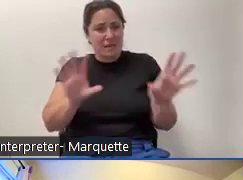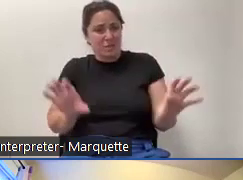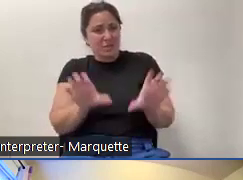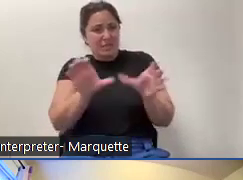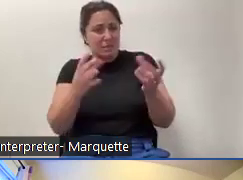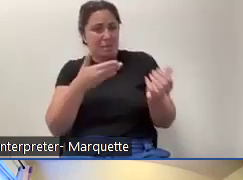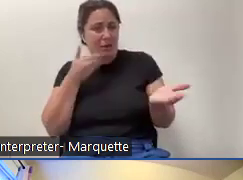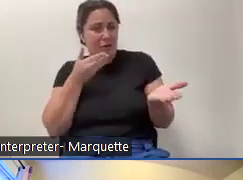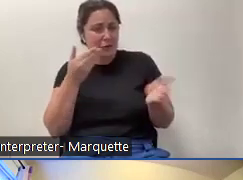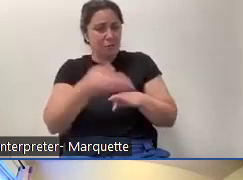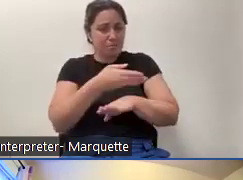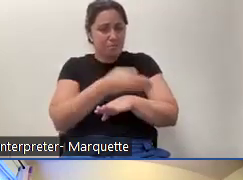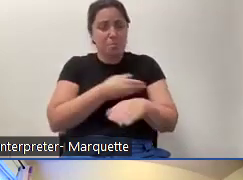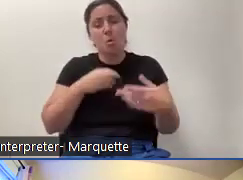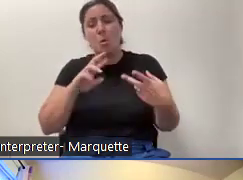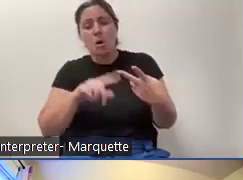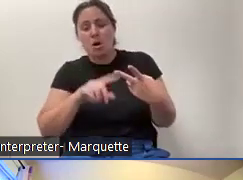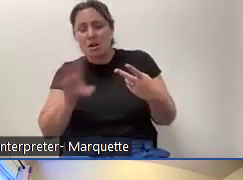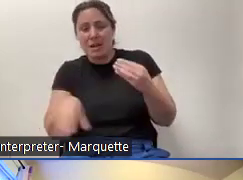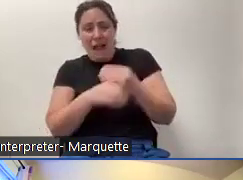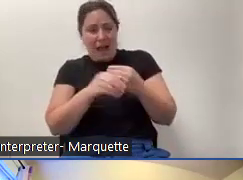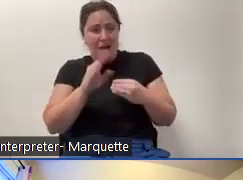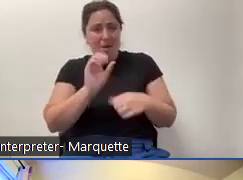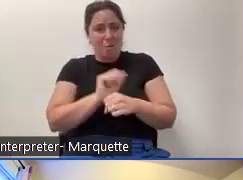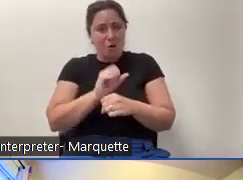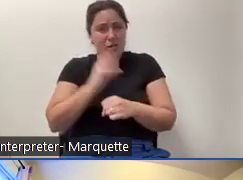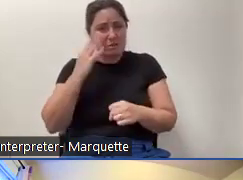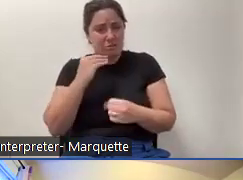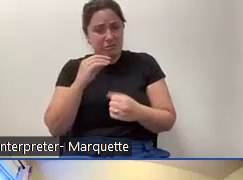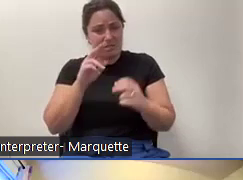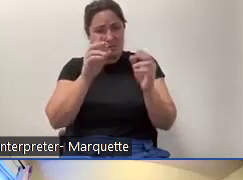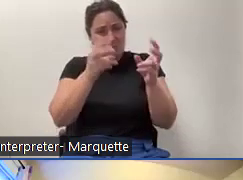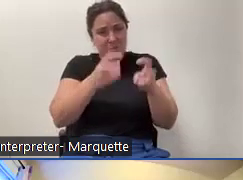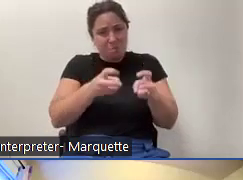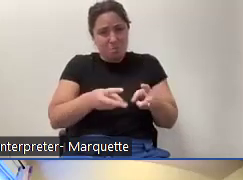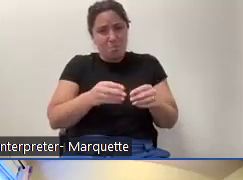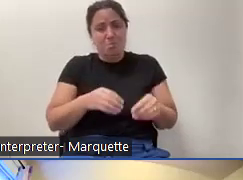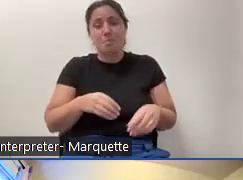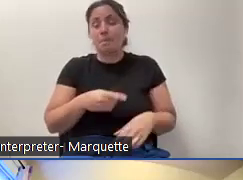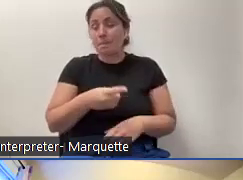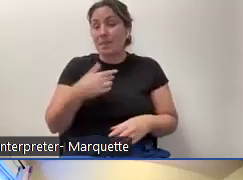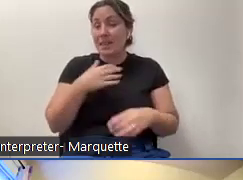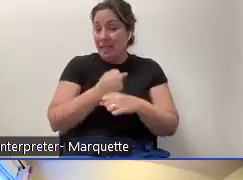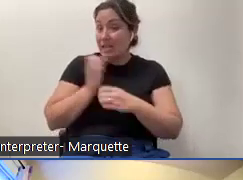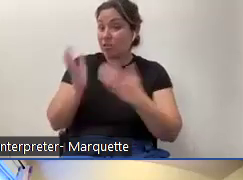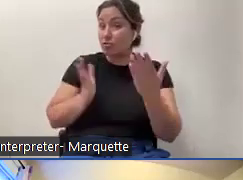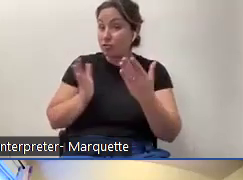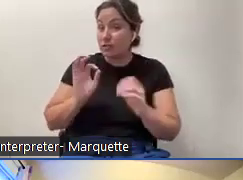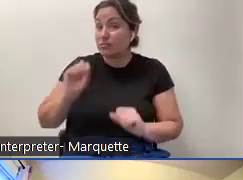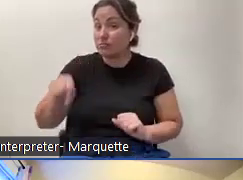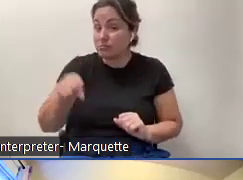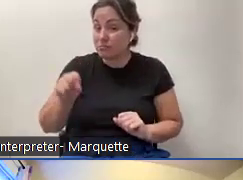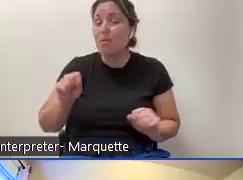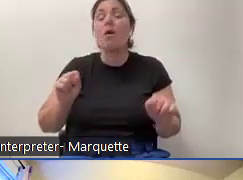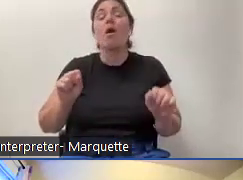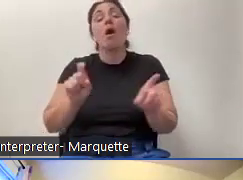know, adding some of this work experience that I have. Well, they can access services there to help with that, but they can